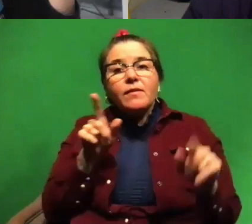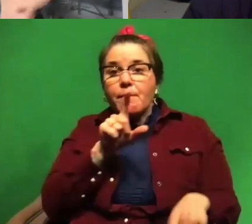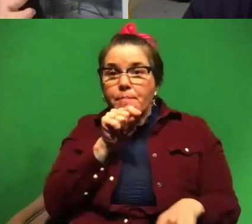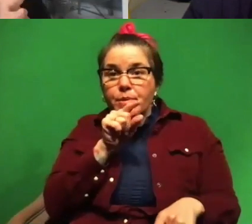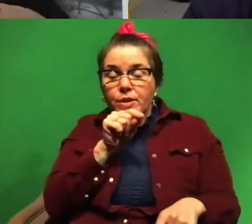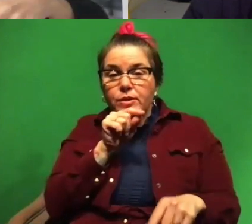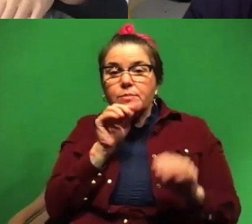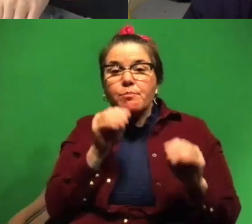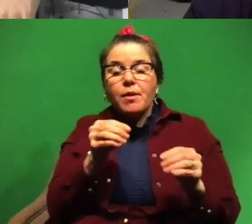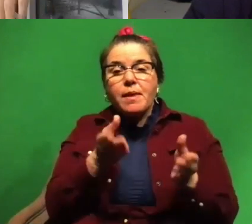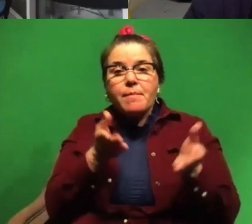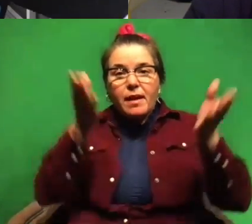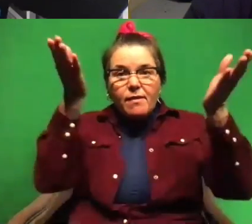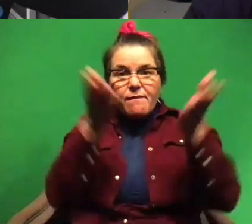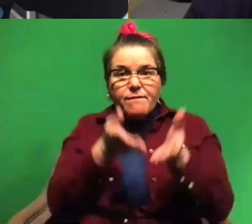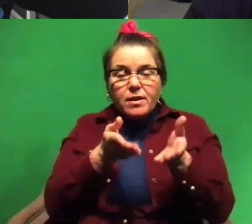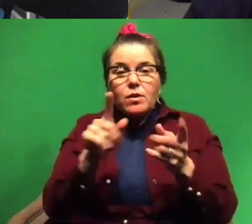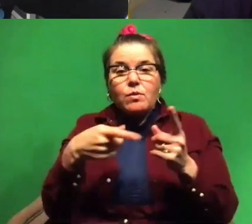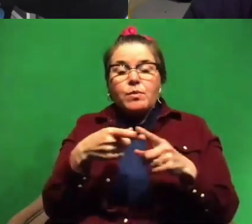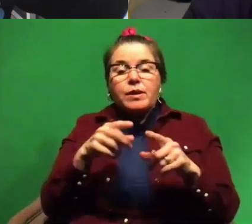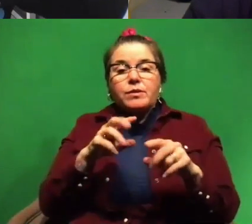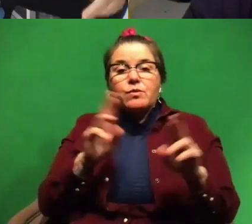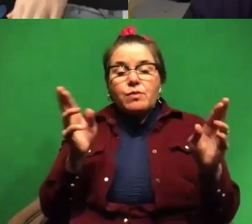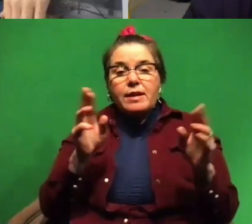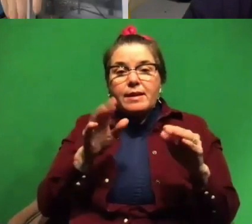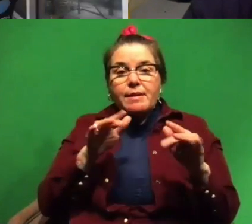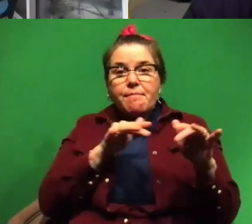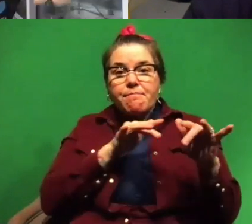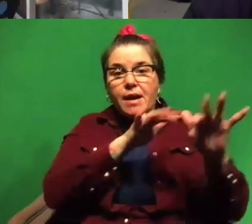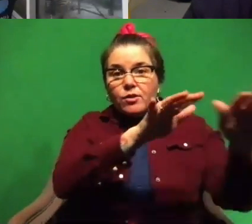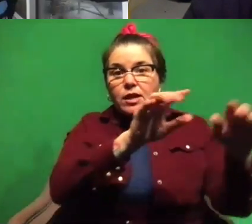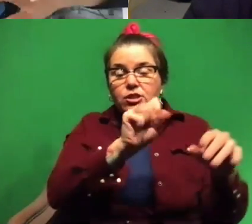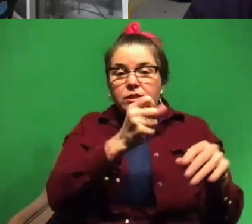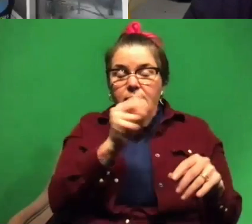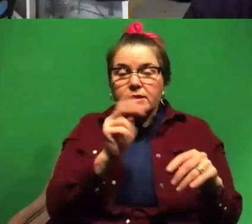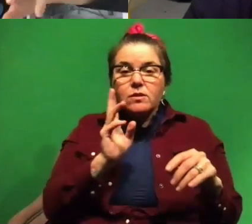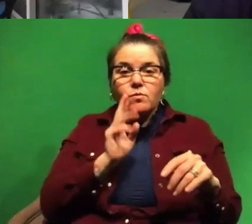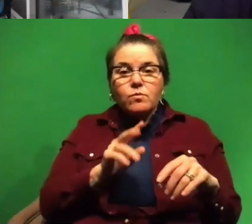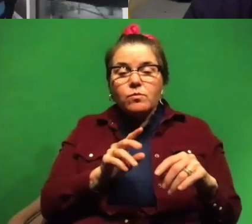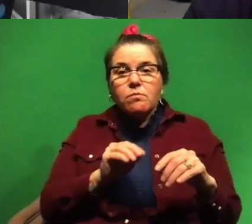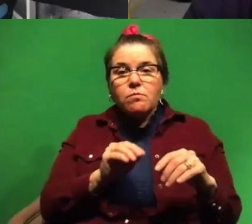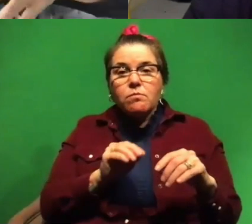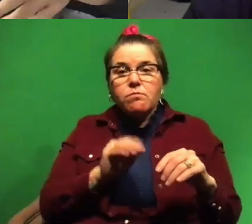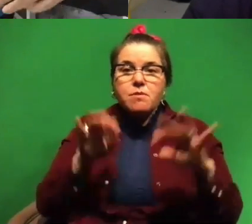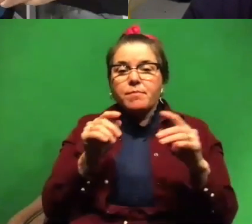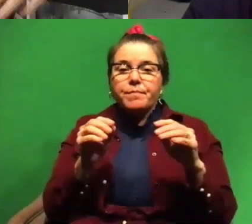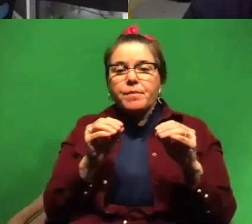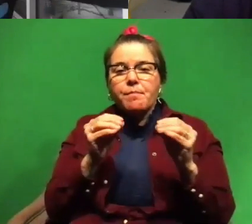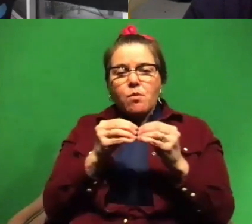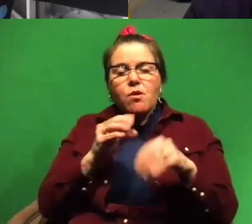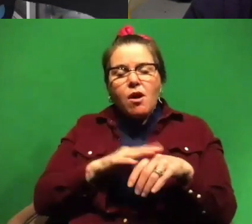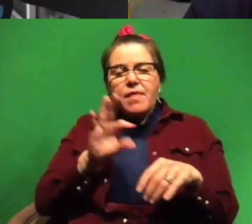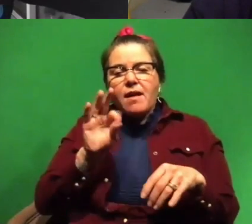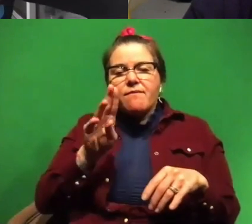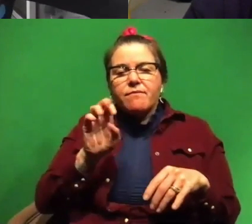them in a funnel. And then when their migration season comes along, they hop up more often on that funnel, and the funnel